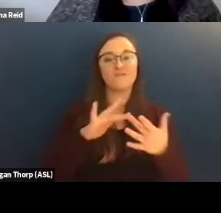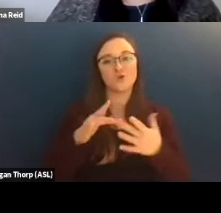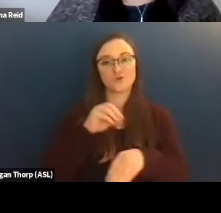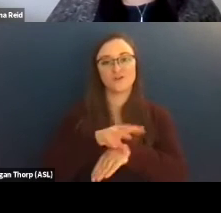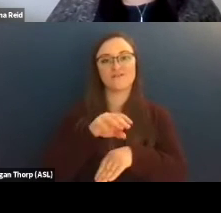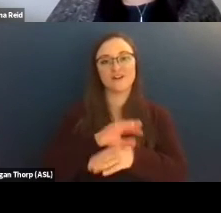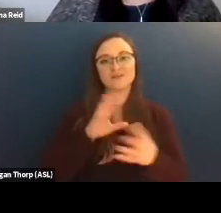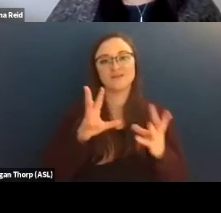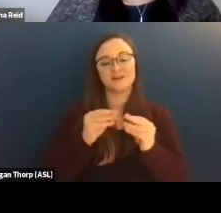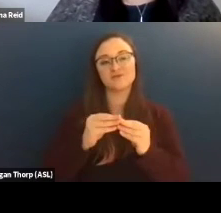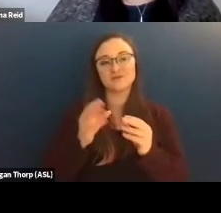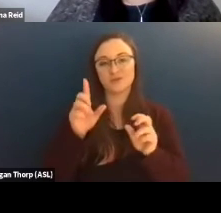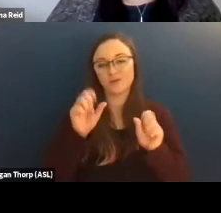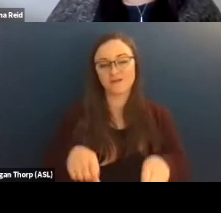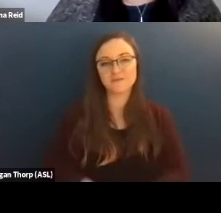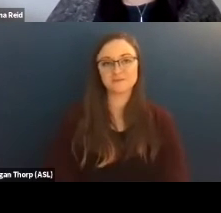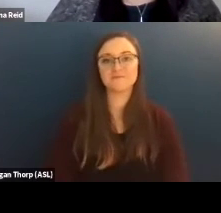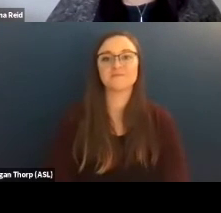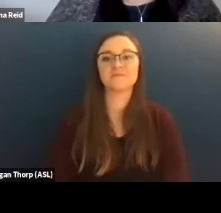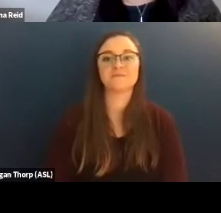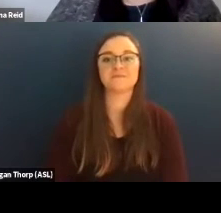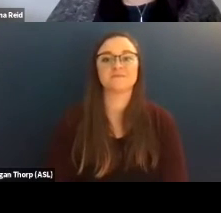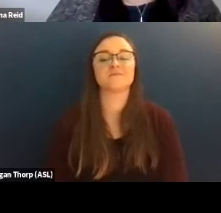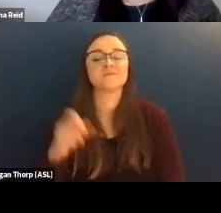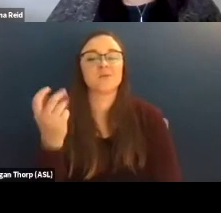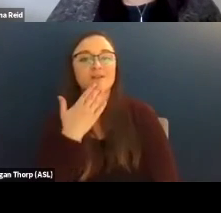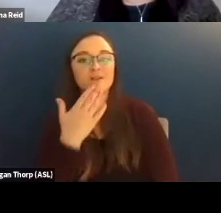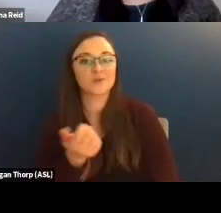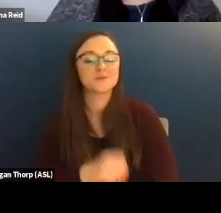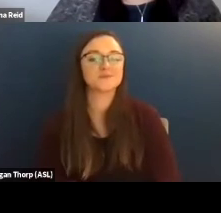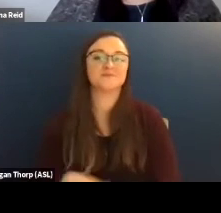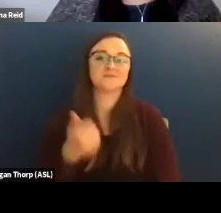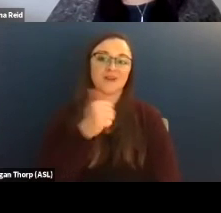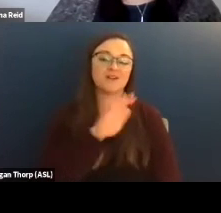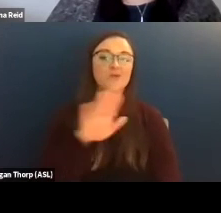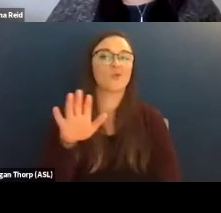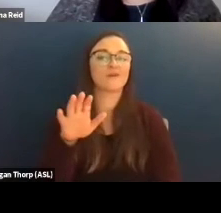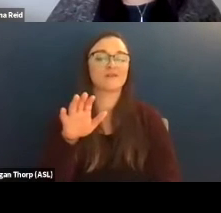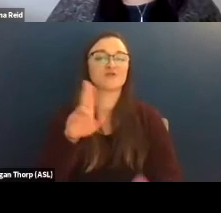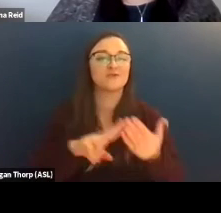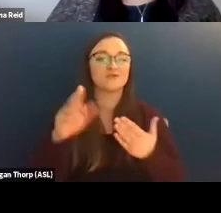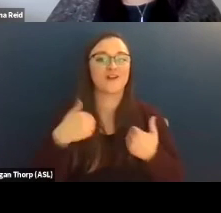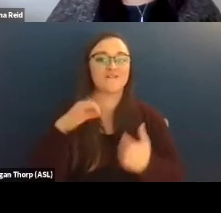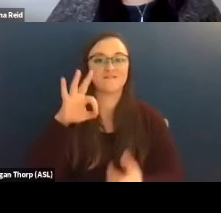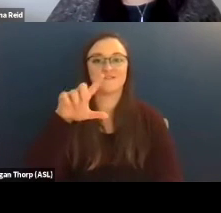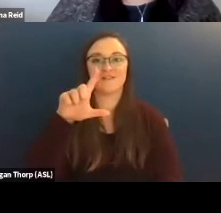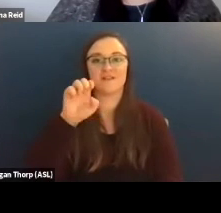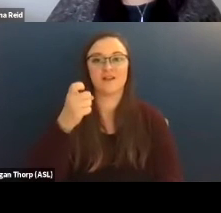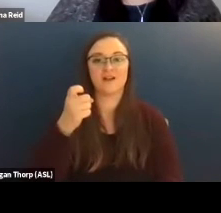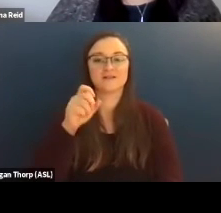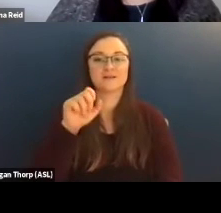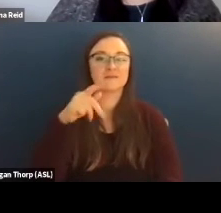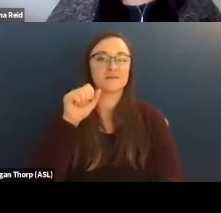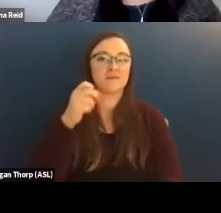that process. Super, thank you. Do any of your universities have FlexPath programs, so classes that